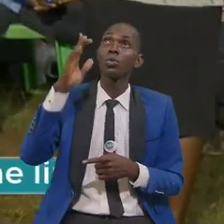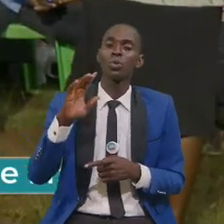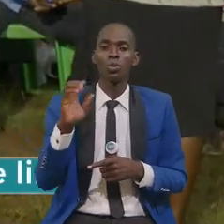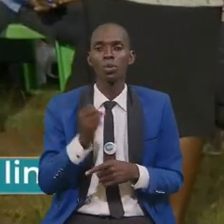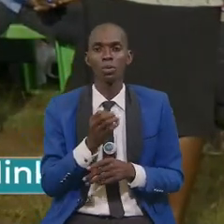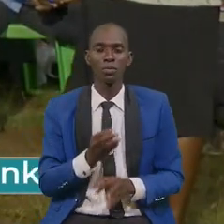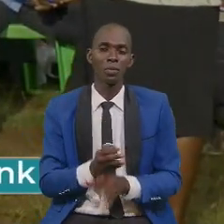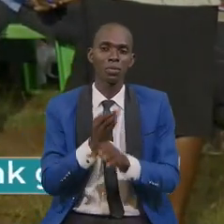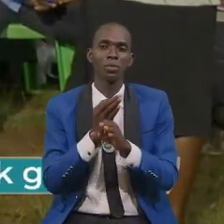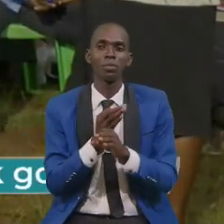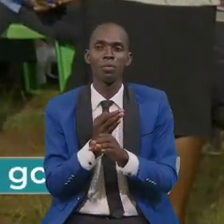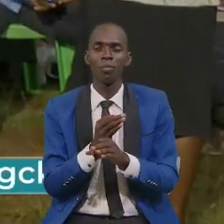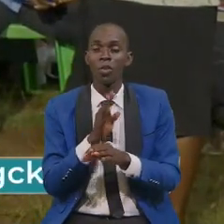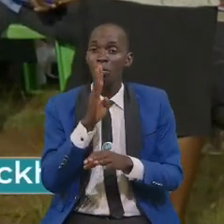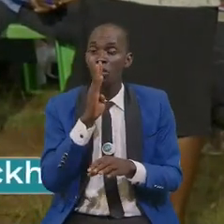Be not afraid.